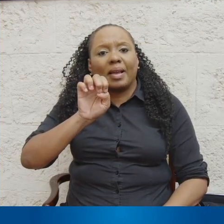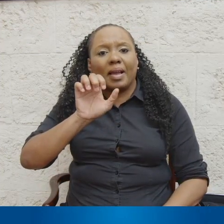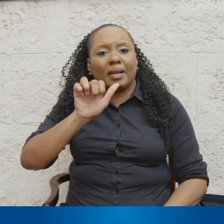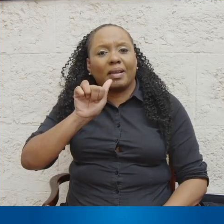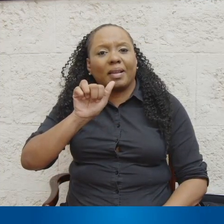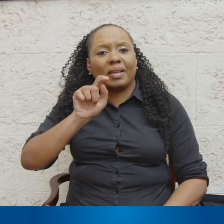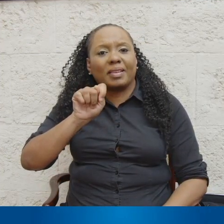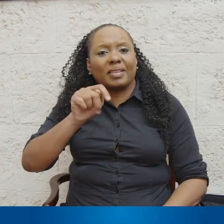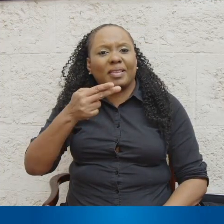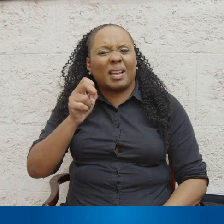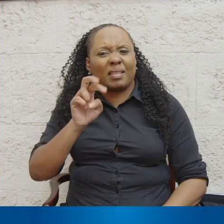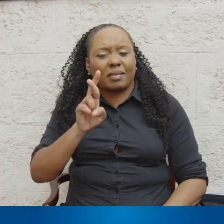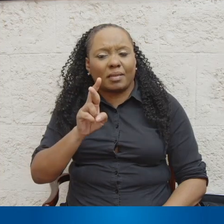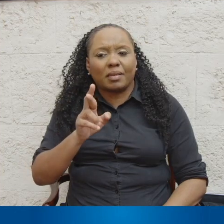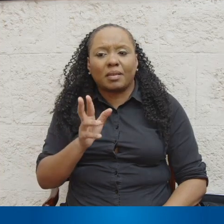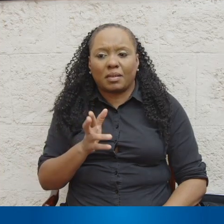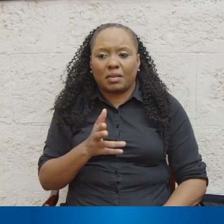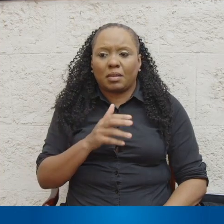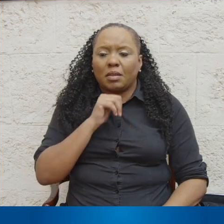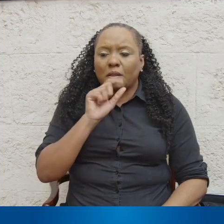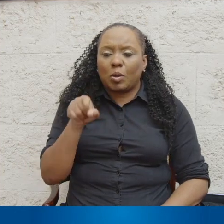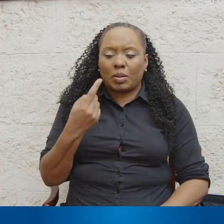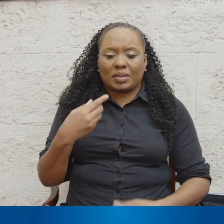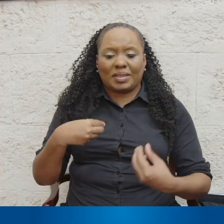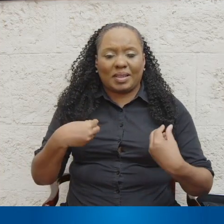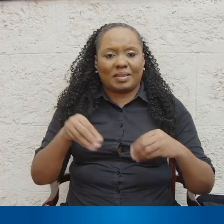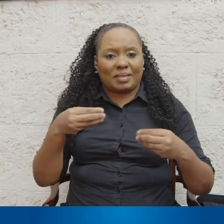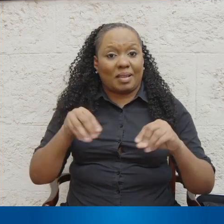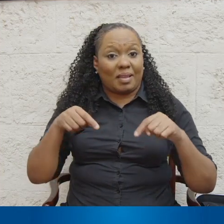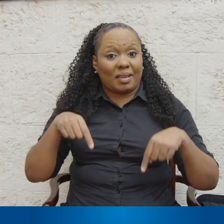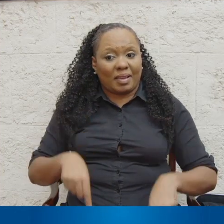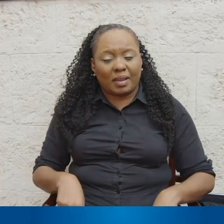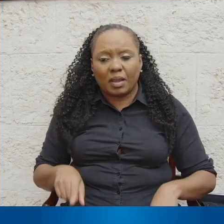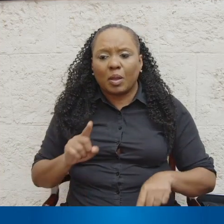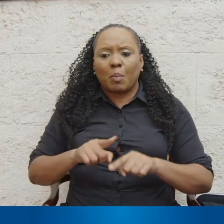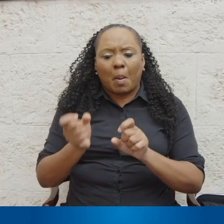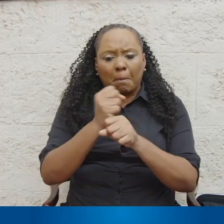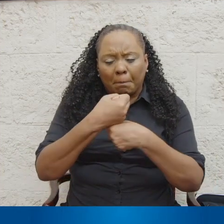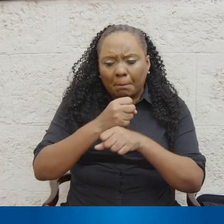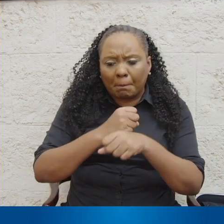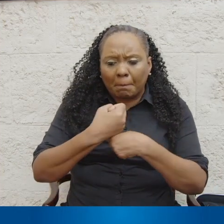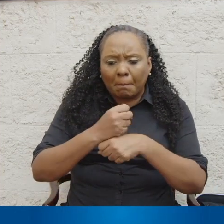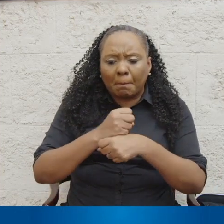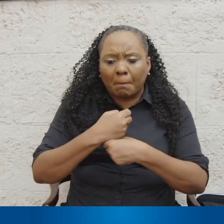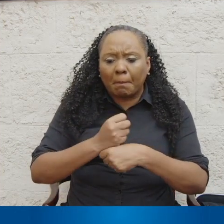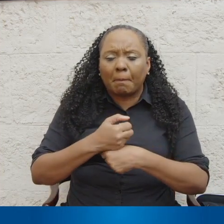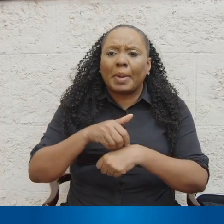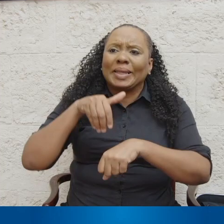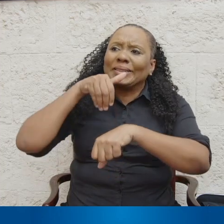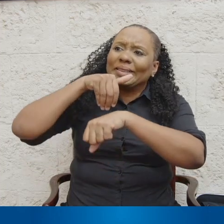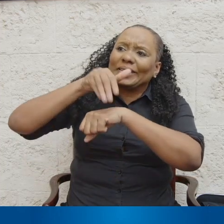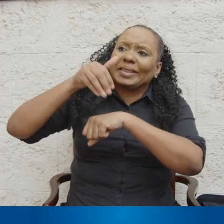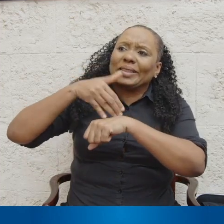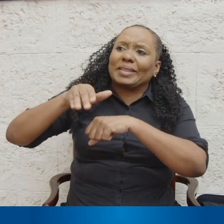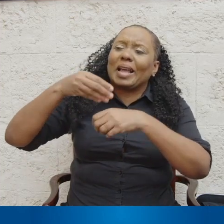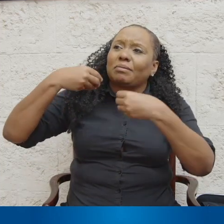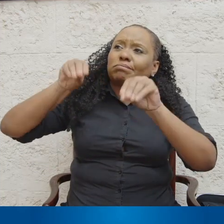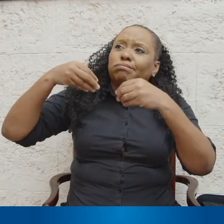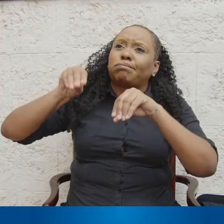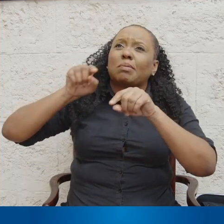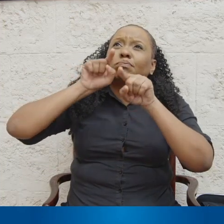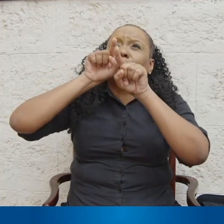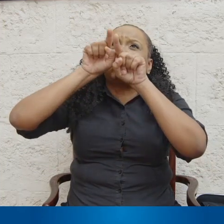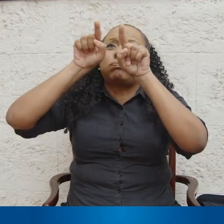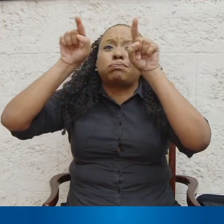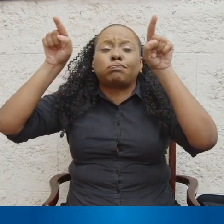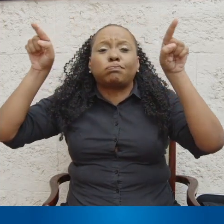So not just for them to be able to sell here locally, but how can we take what they're doing and then scale it up and export. So we'll be working as well